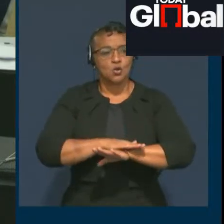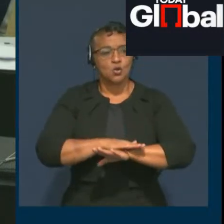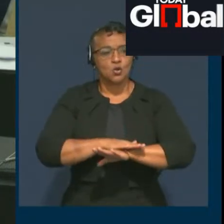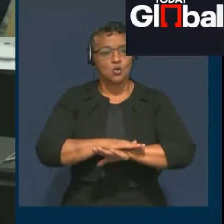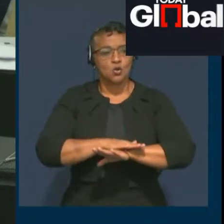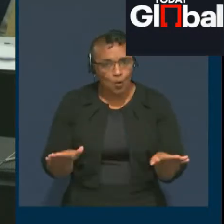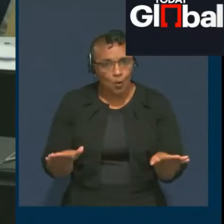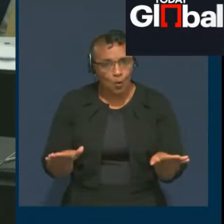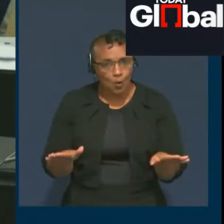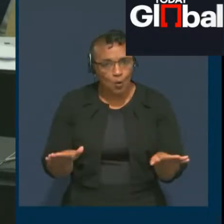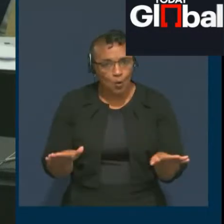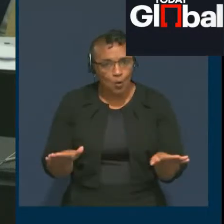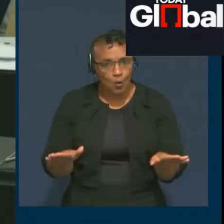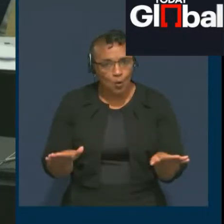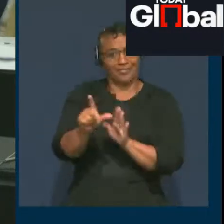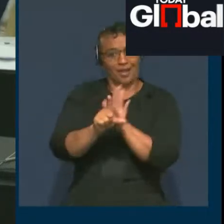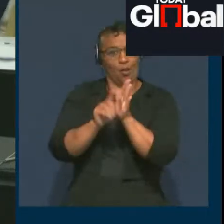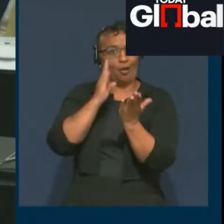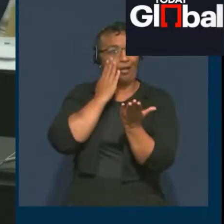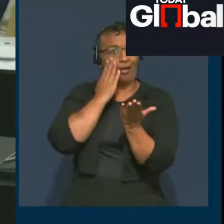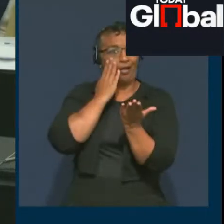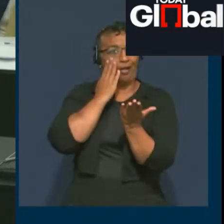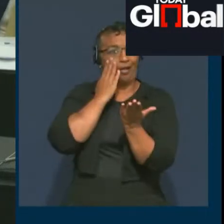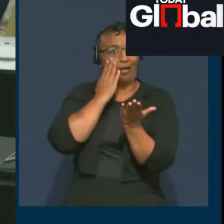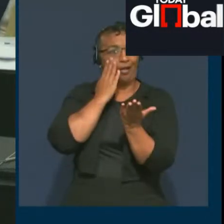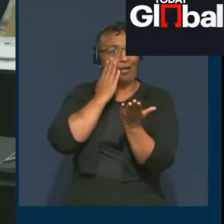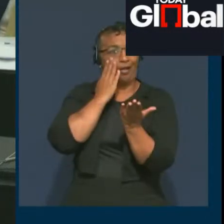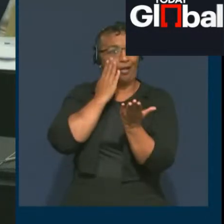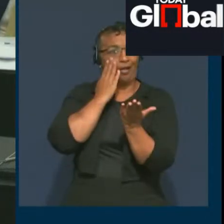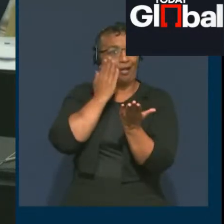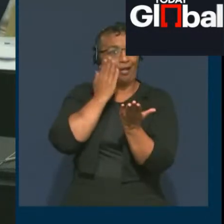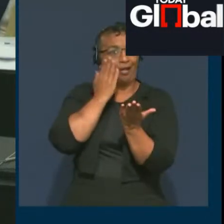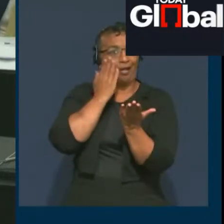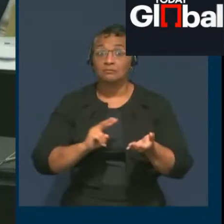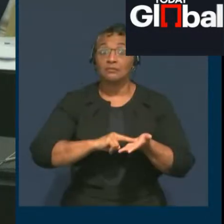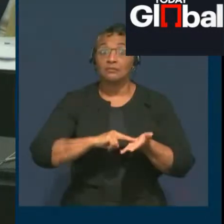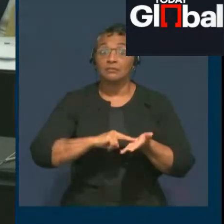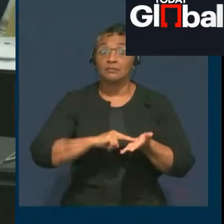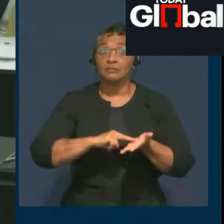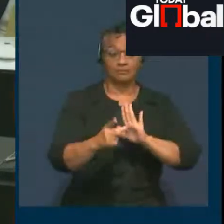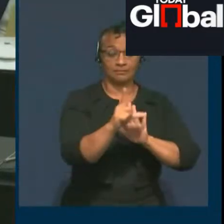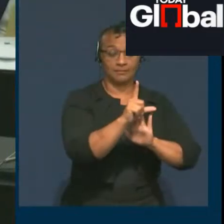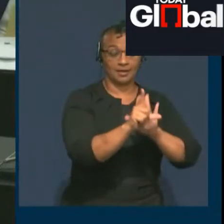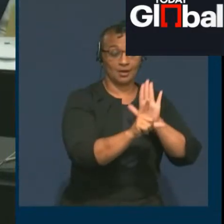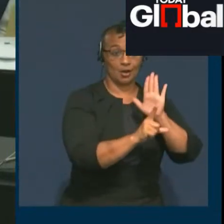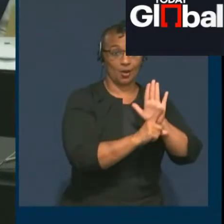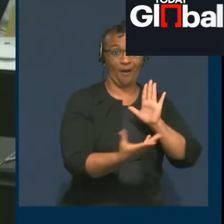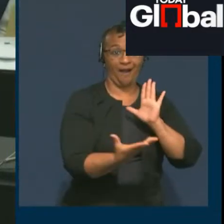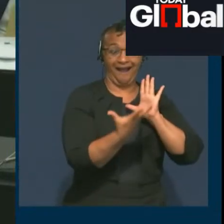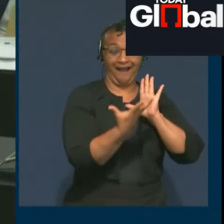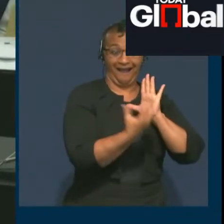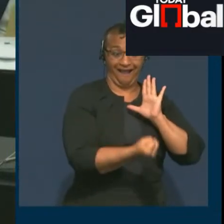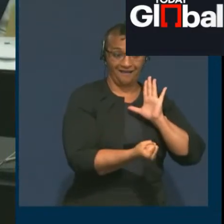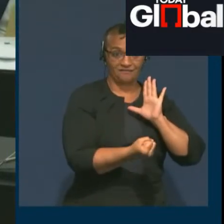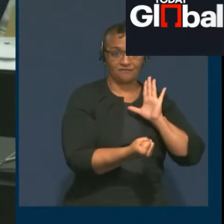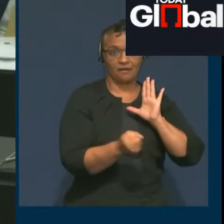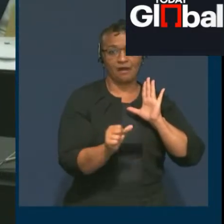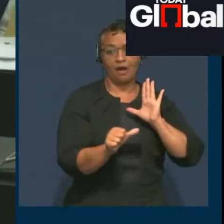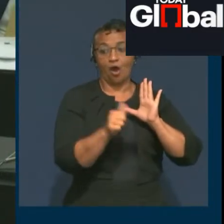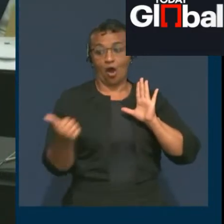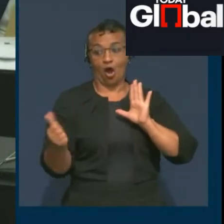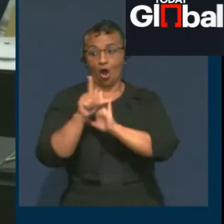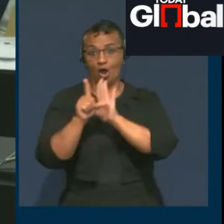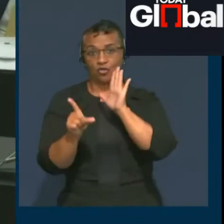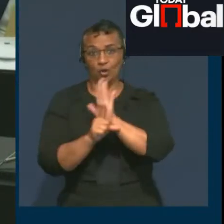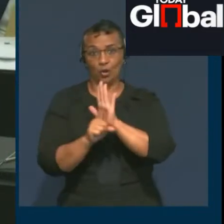laws. Does this mean that if another law is contradictory to the law